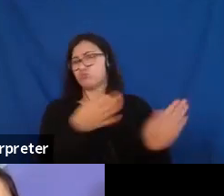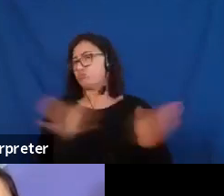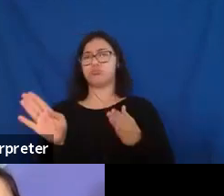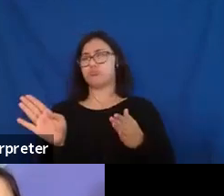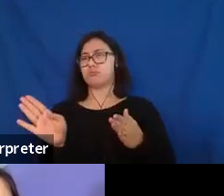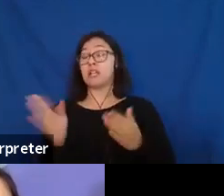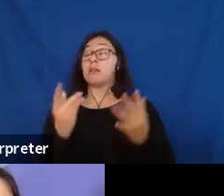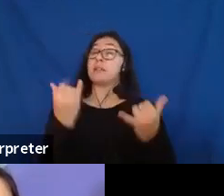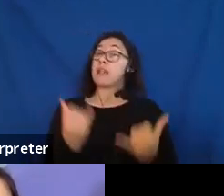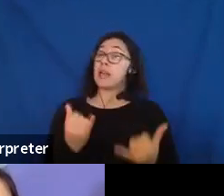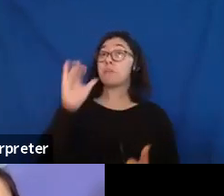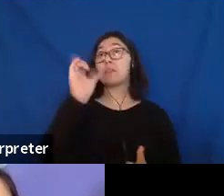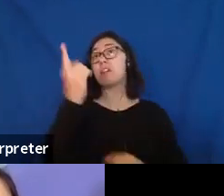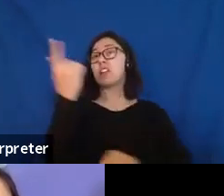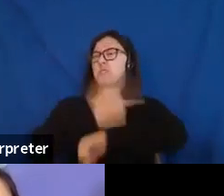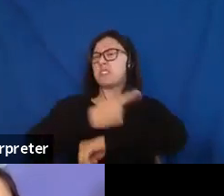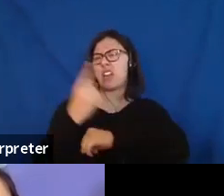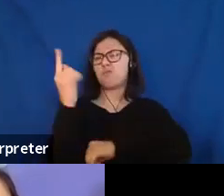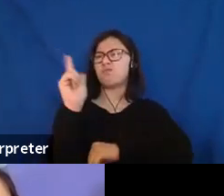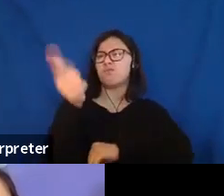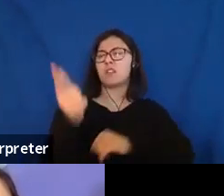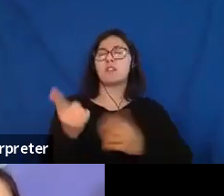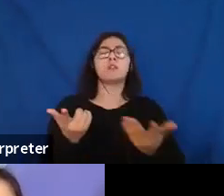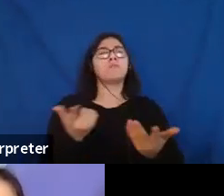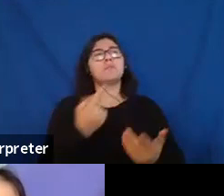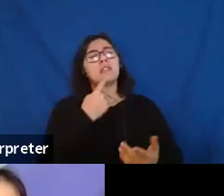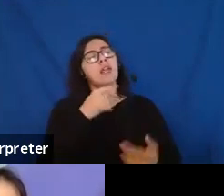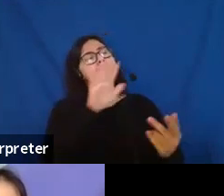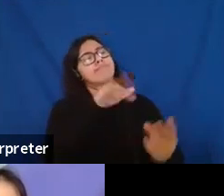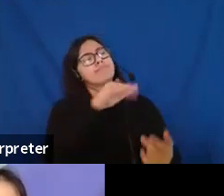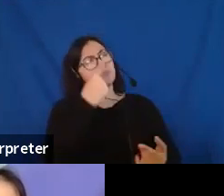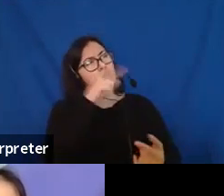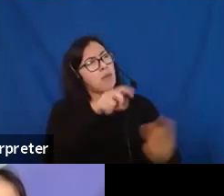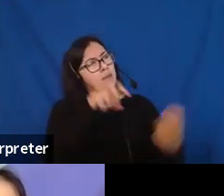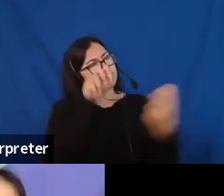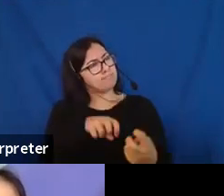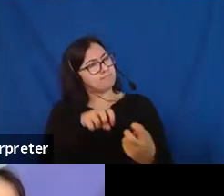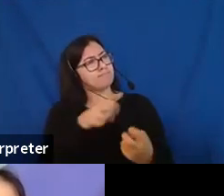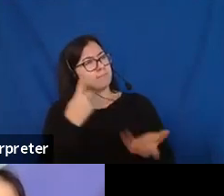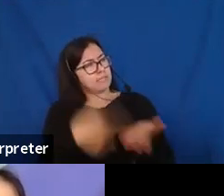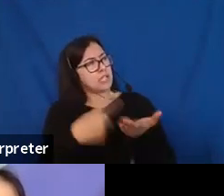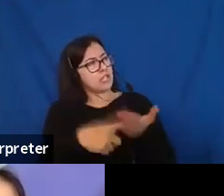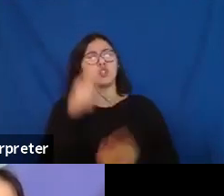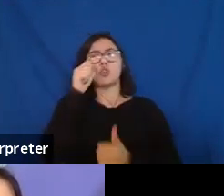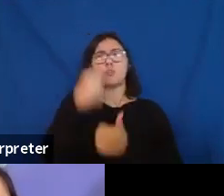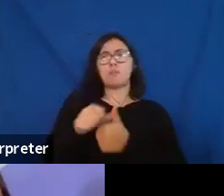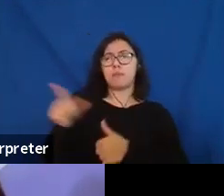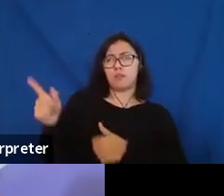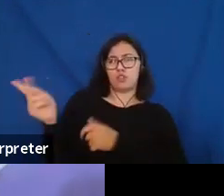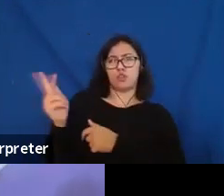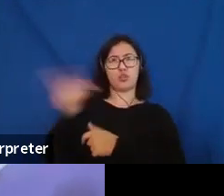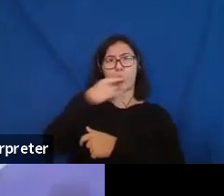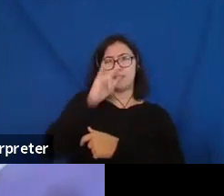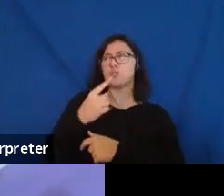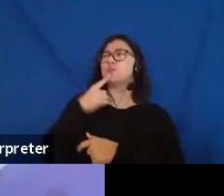in private, maybe a day later, and says, is this a good time for us to speak? Yesterday during the meeting, you referred to 2 of our children as thieves for taking